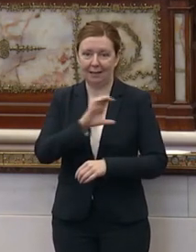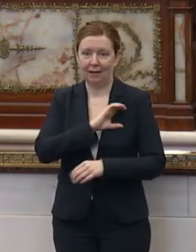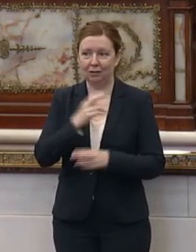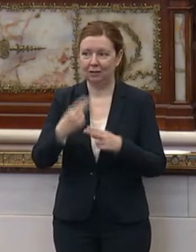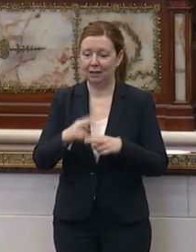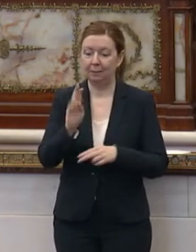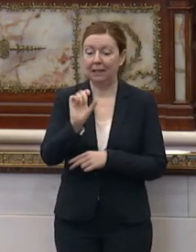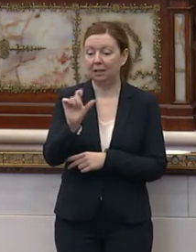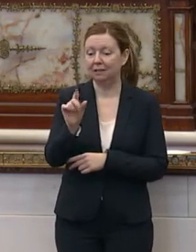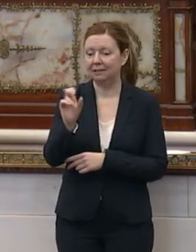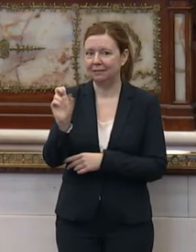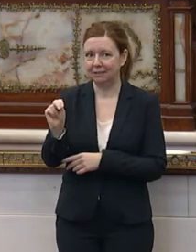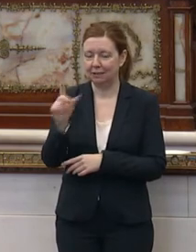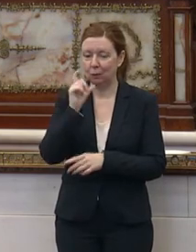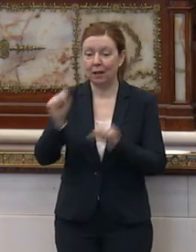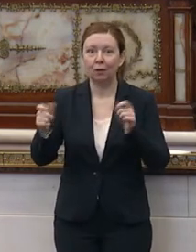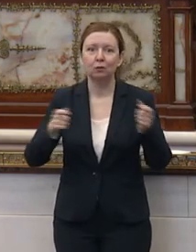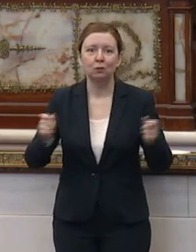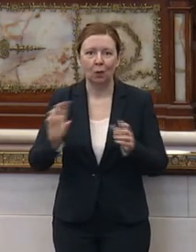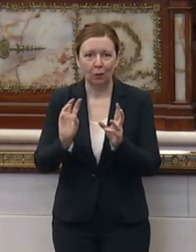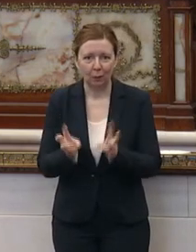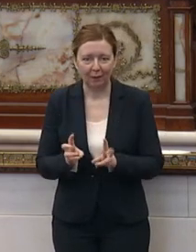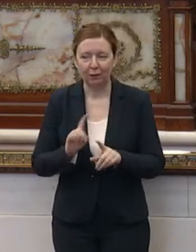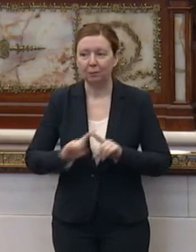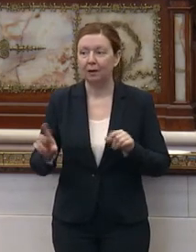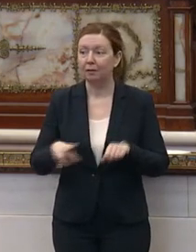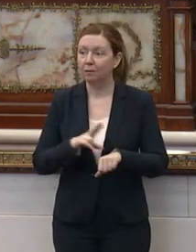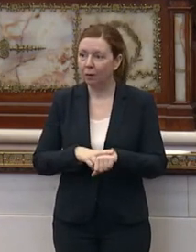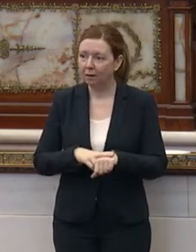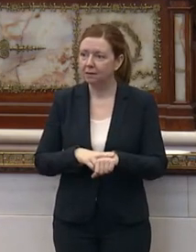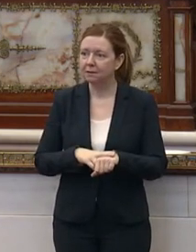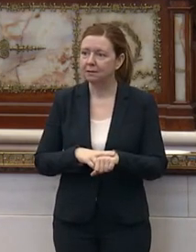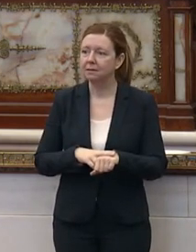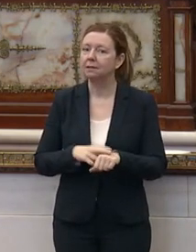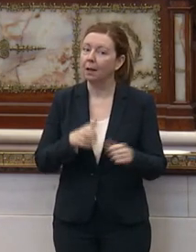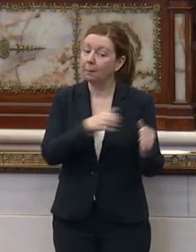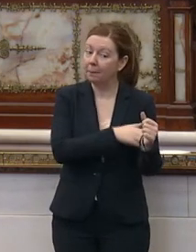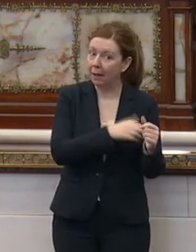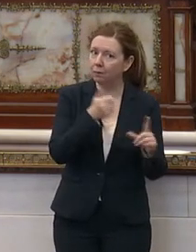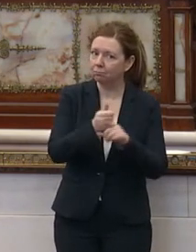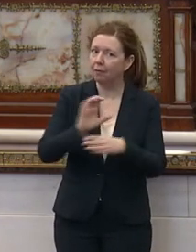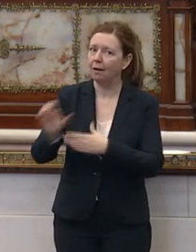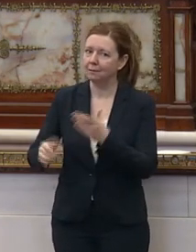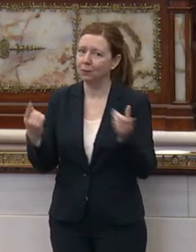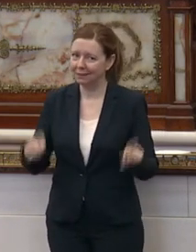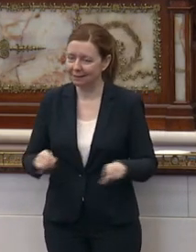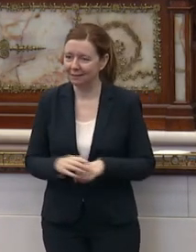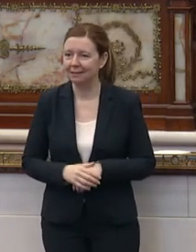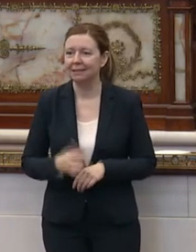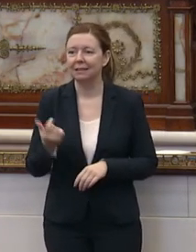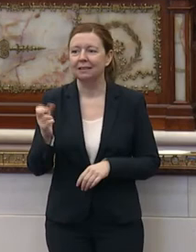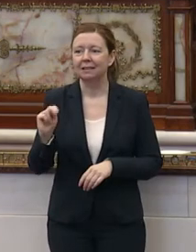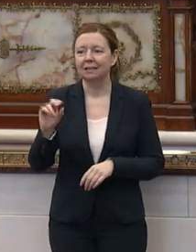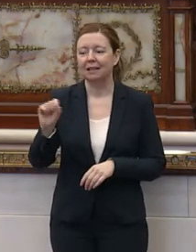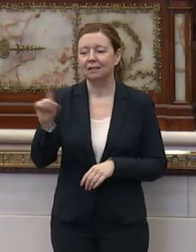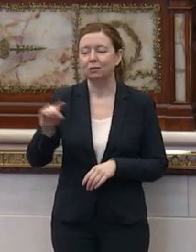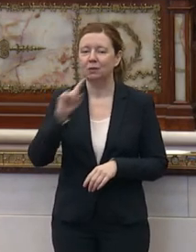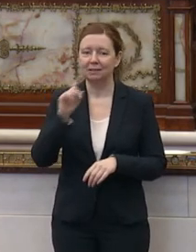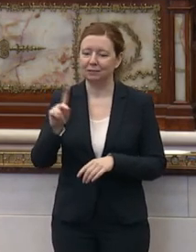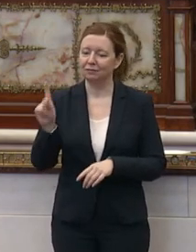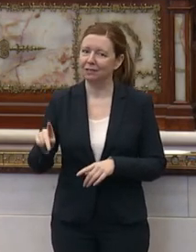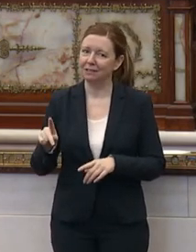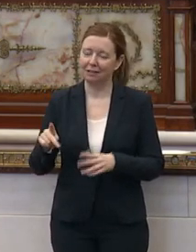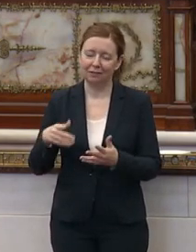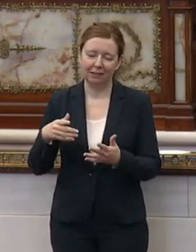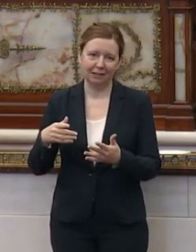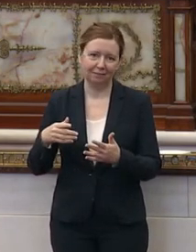Neil Stevenson, who can control the weather, but of course, that power comes with consequences. Glenn Schwartz is a Philadelphian